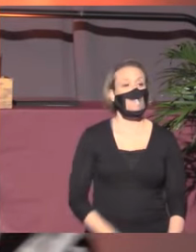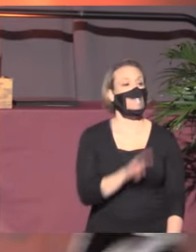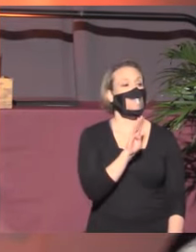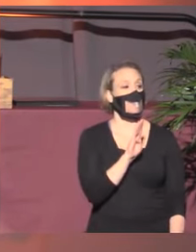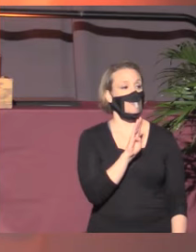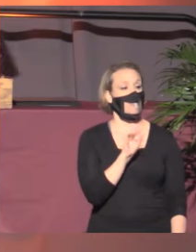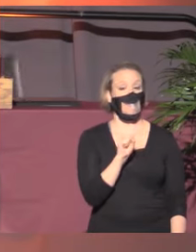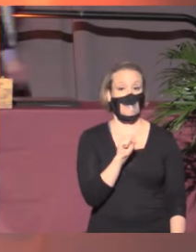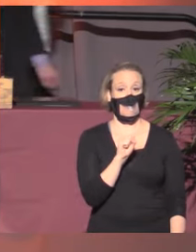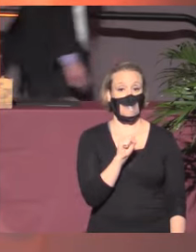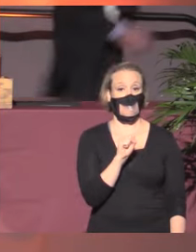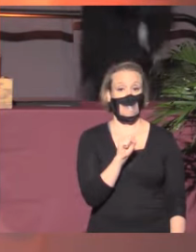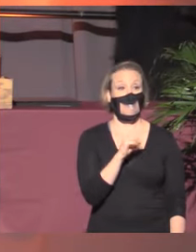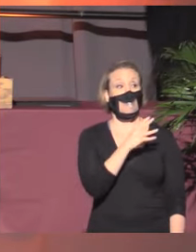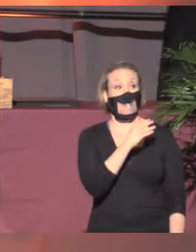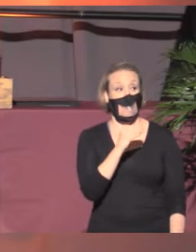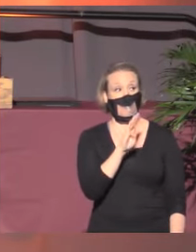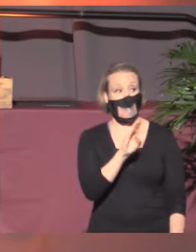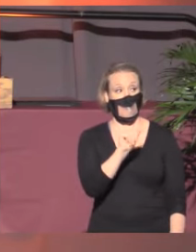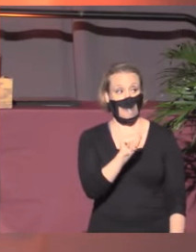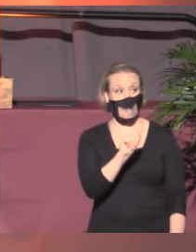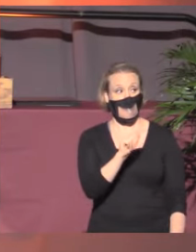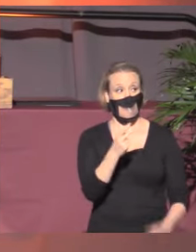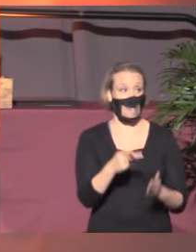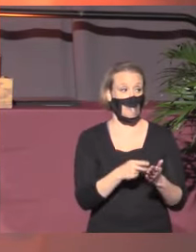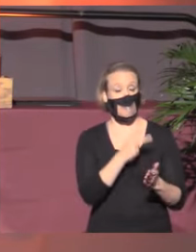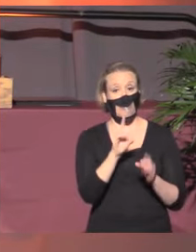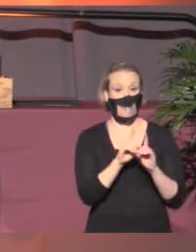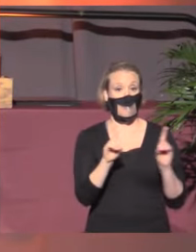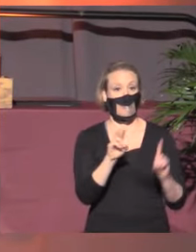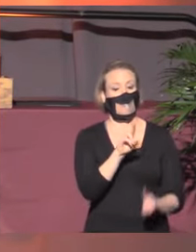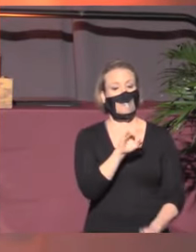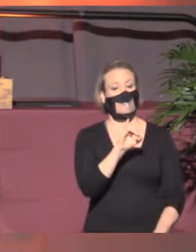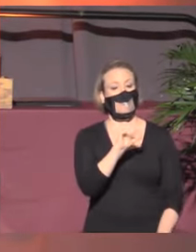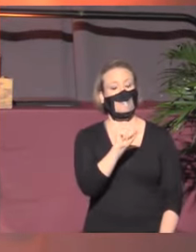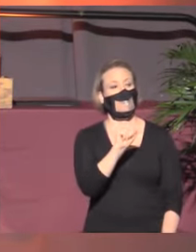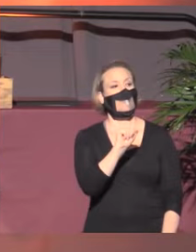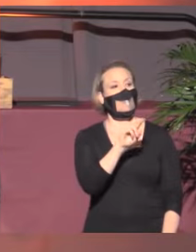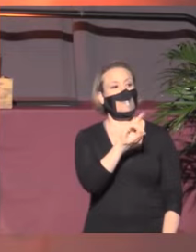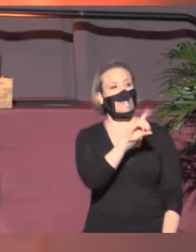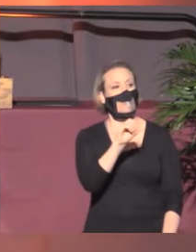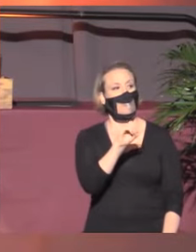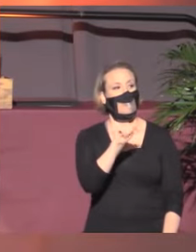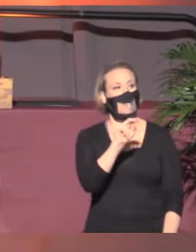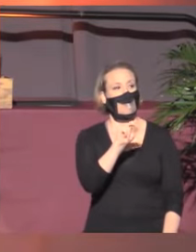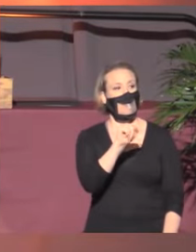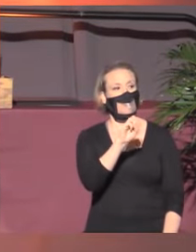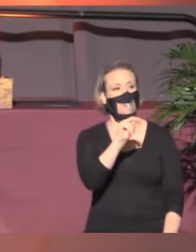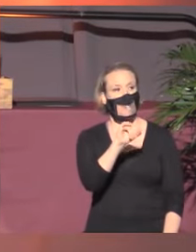Bachelor of Science and Bachelor of Arts, double degree, Ricardo Antonio Martinez.